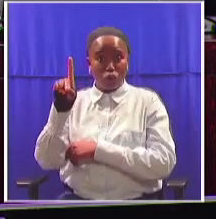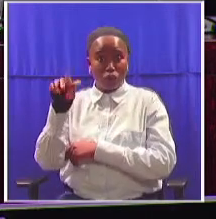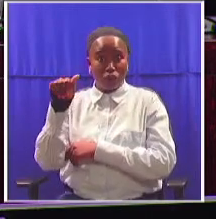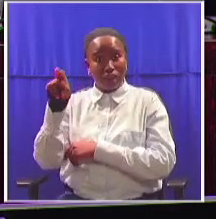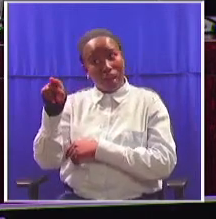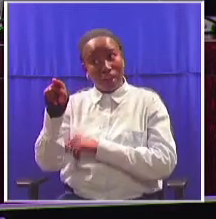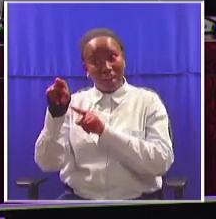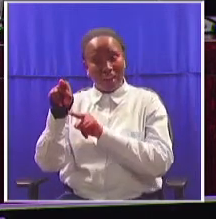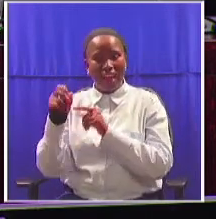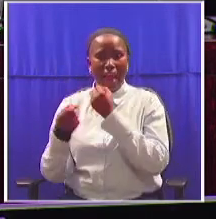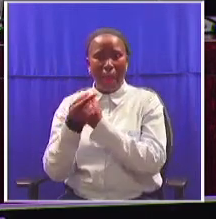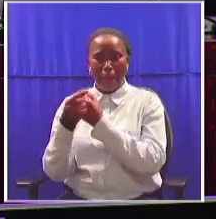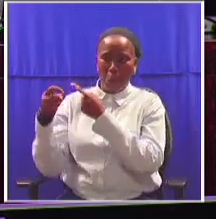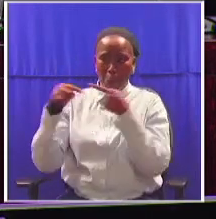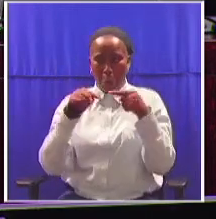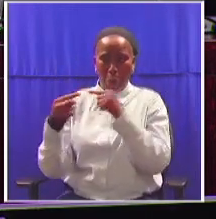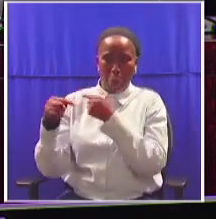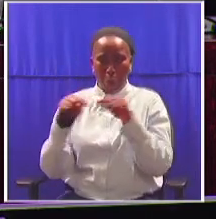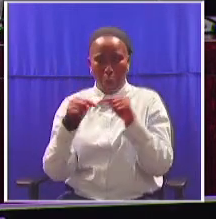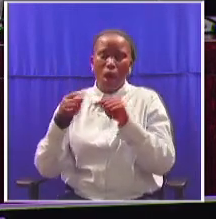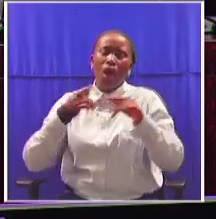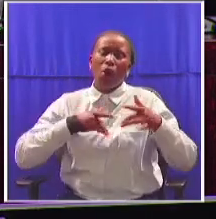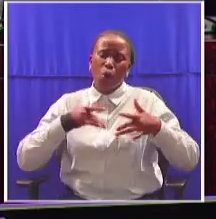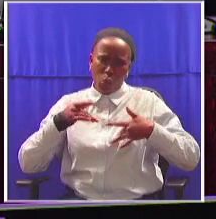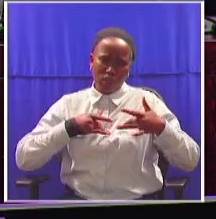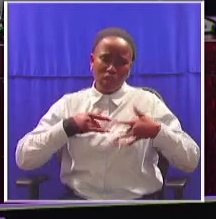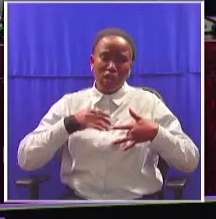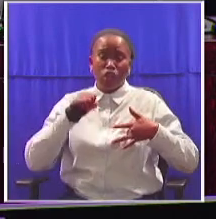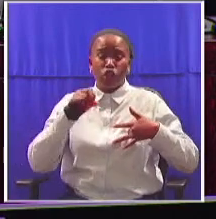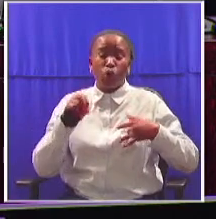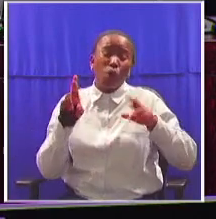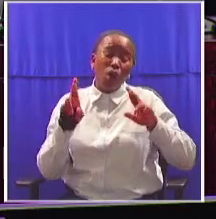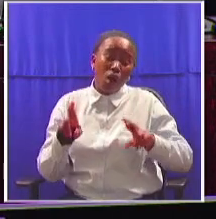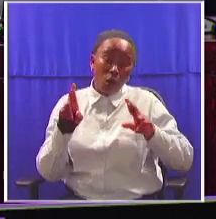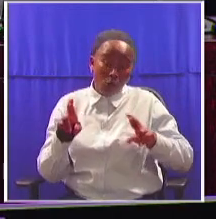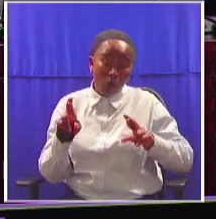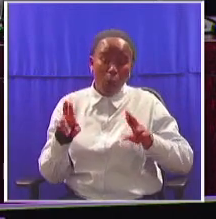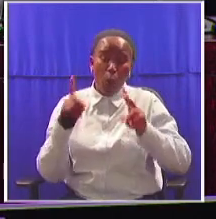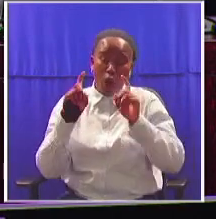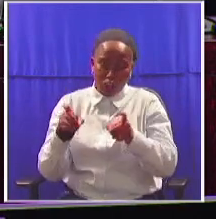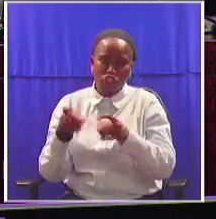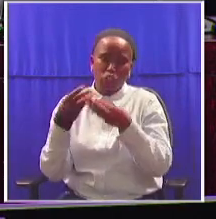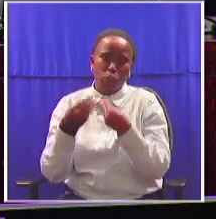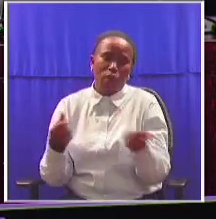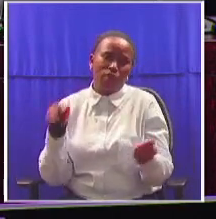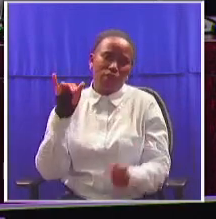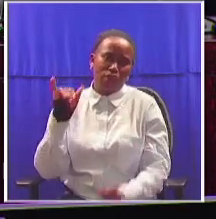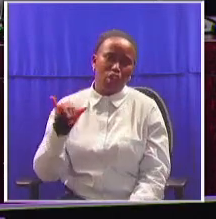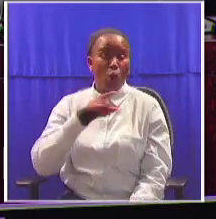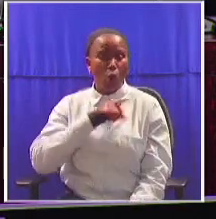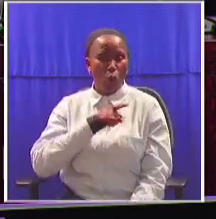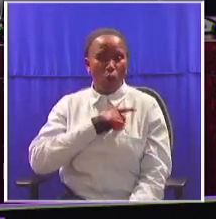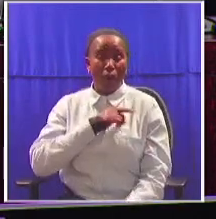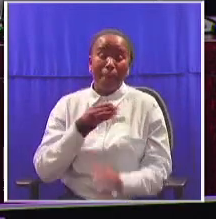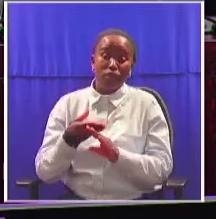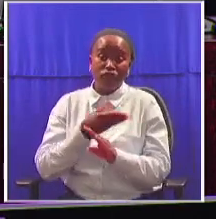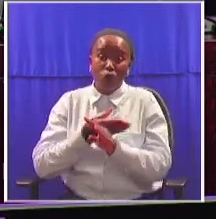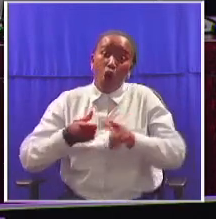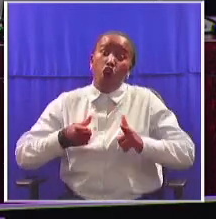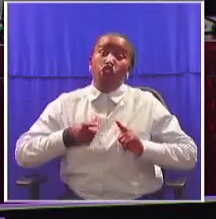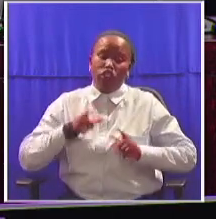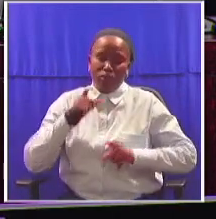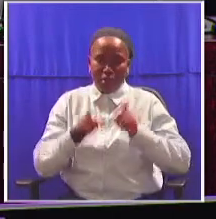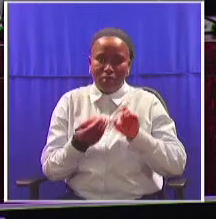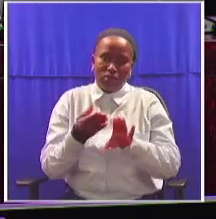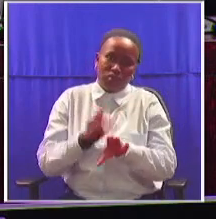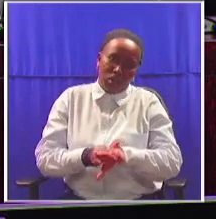all efforts to urgently resolve this conflict before more lives are lost and more damage is